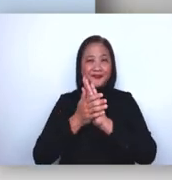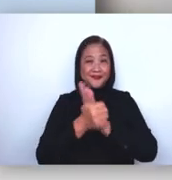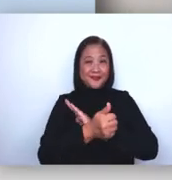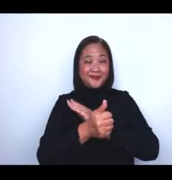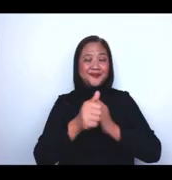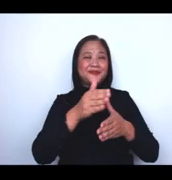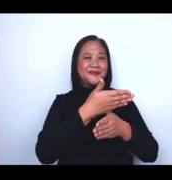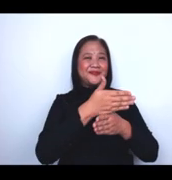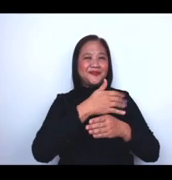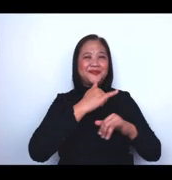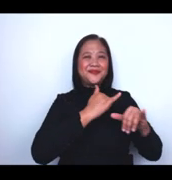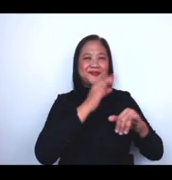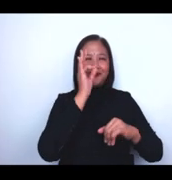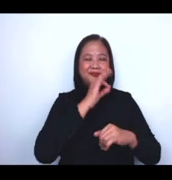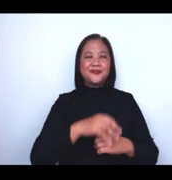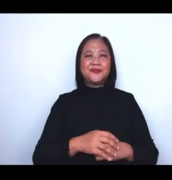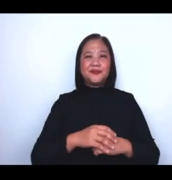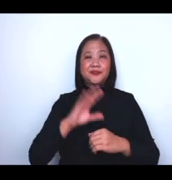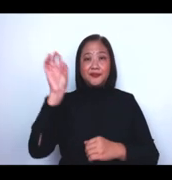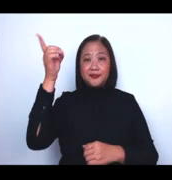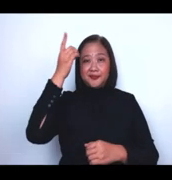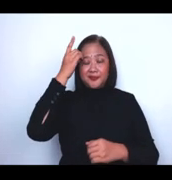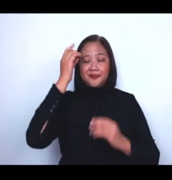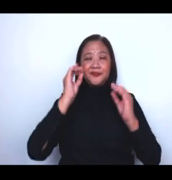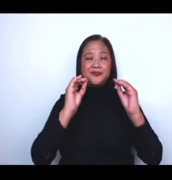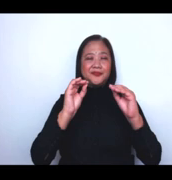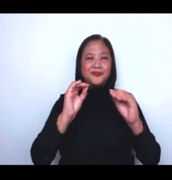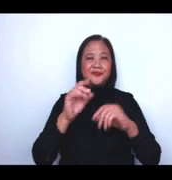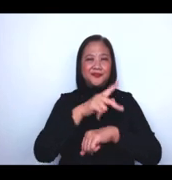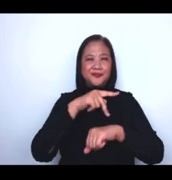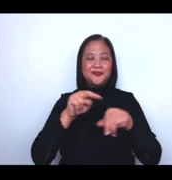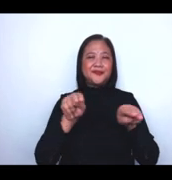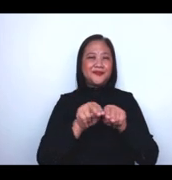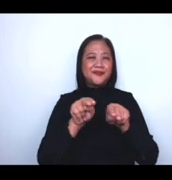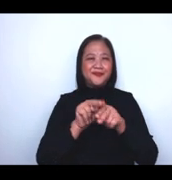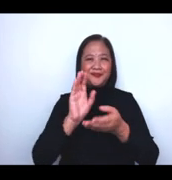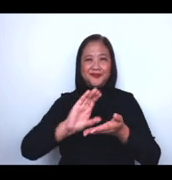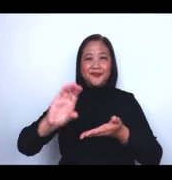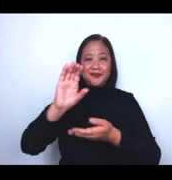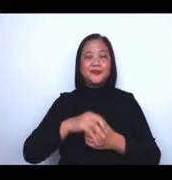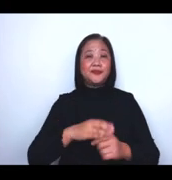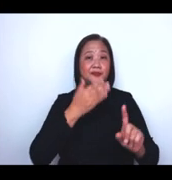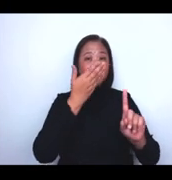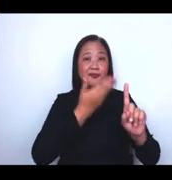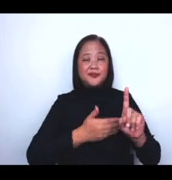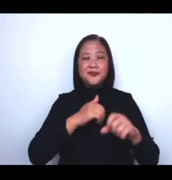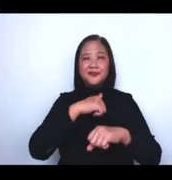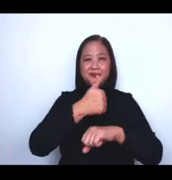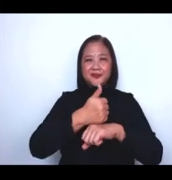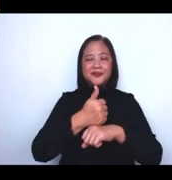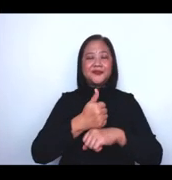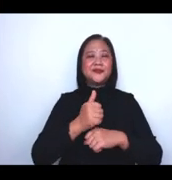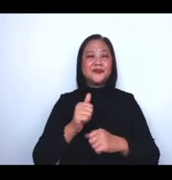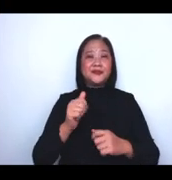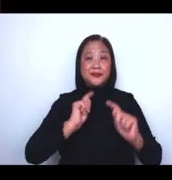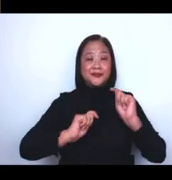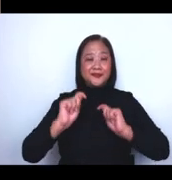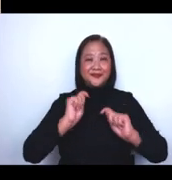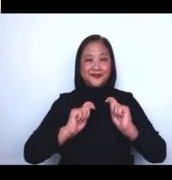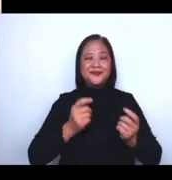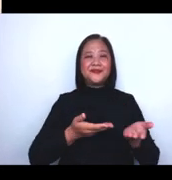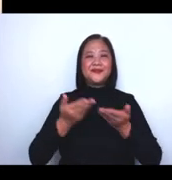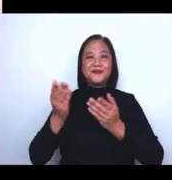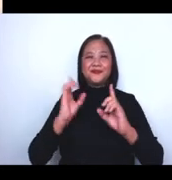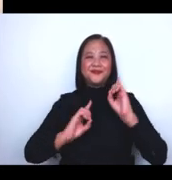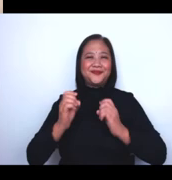countrymates. As Dean of Instruction of the Philippine Normal College, Montano organized the Arena Theater to bring drama